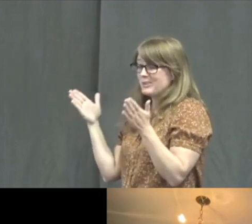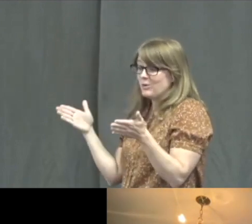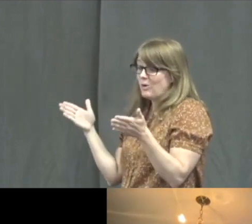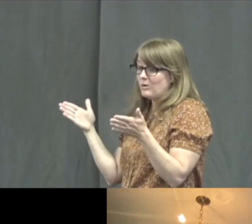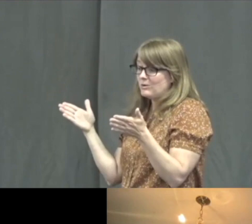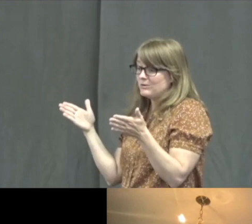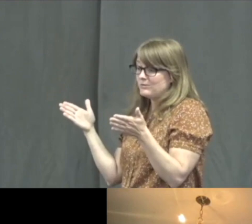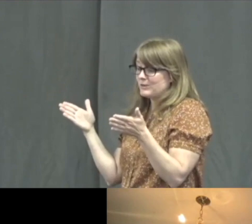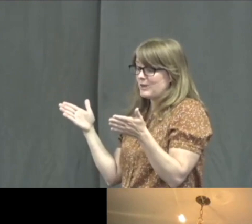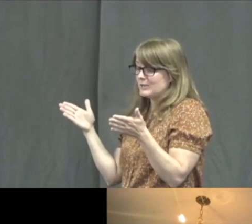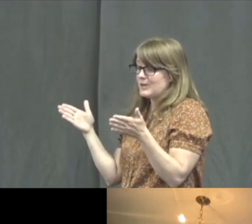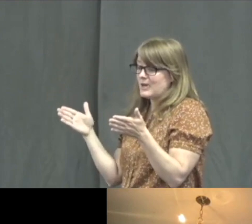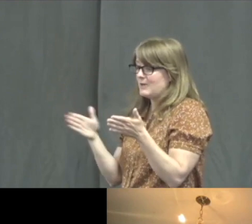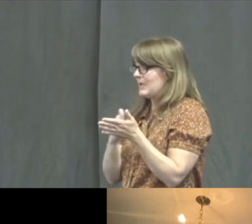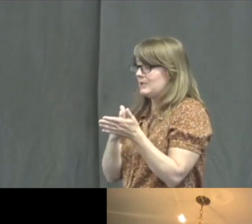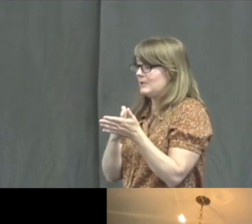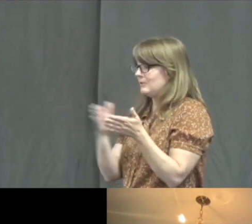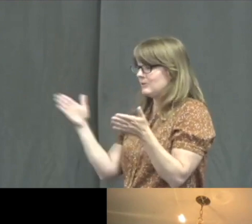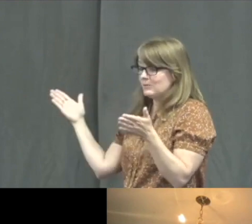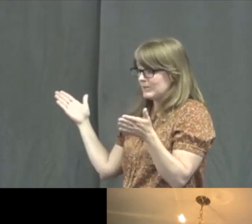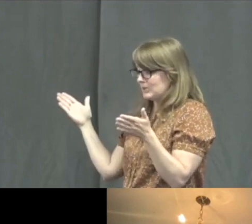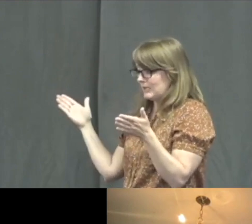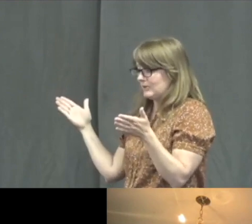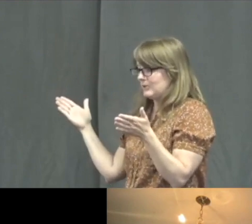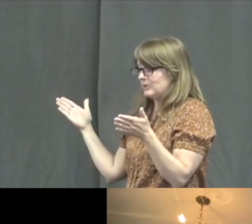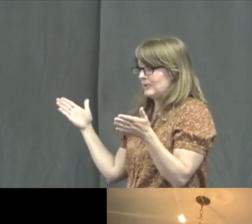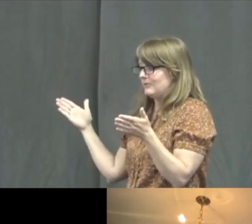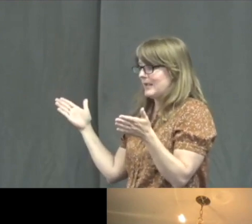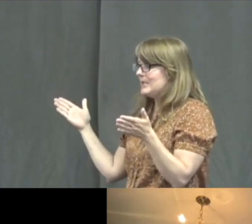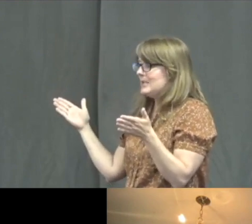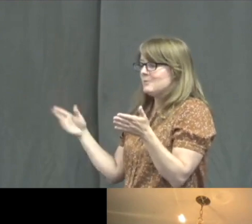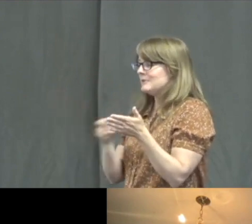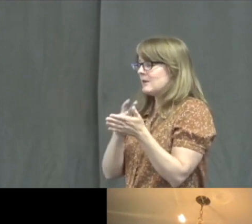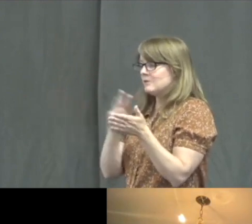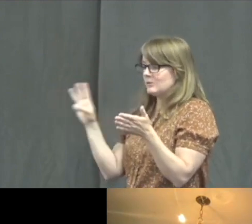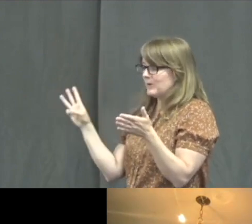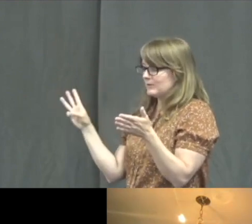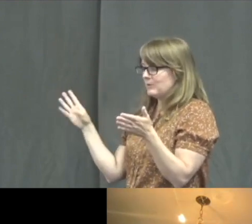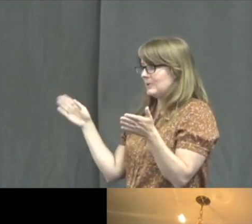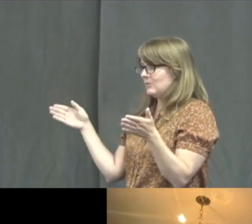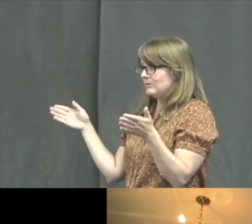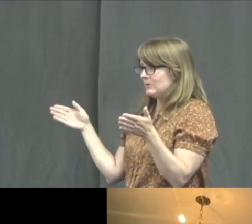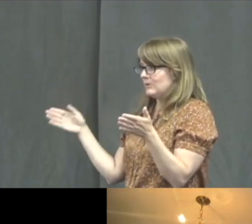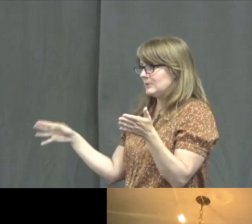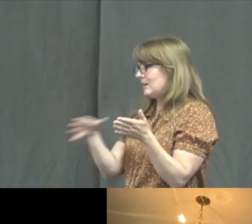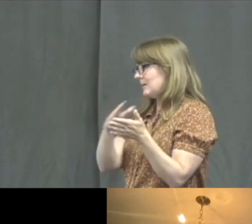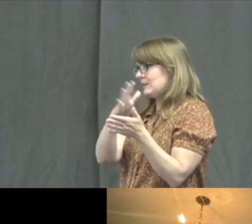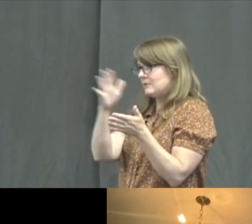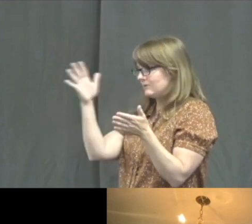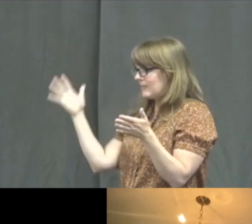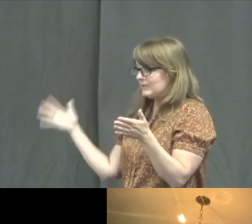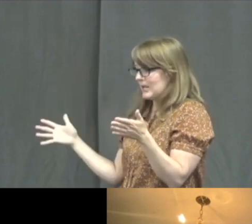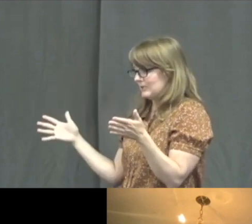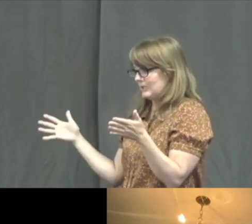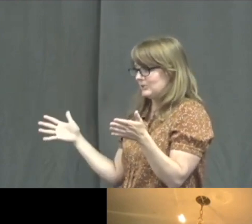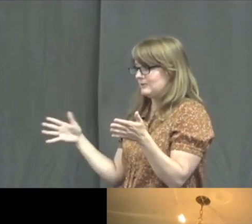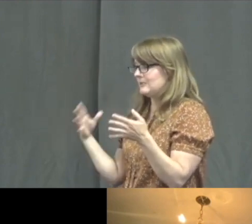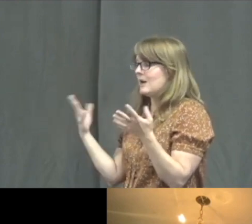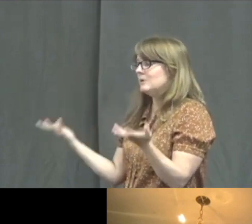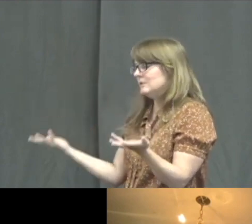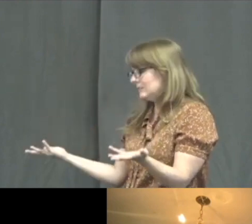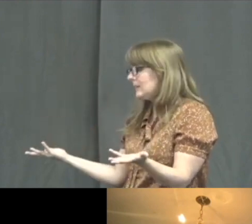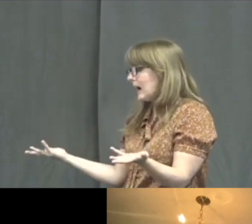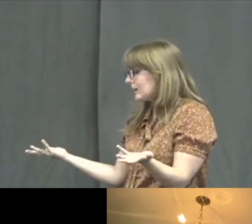possible you hold for a long time and there's only one ejaculation in there, right? But it's also possible that you hold for a long time and there's 5 ejaculations,